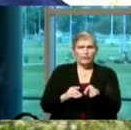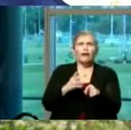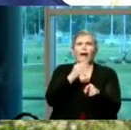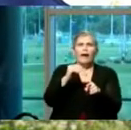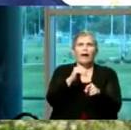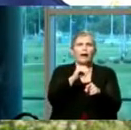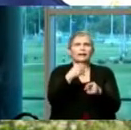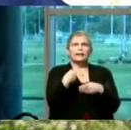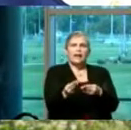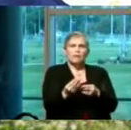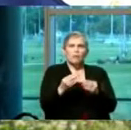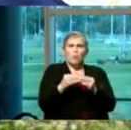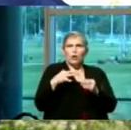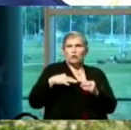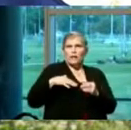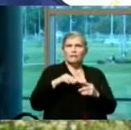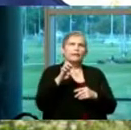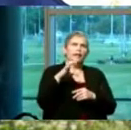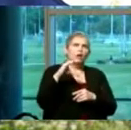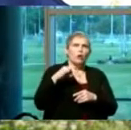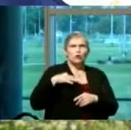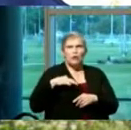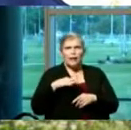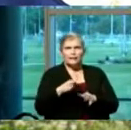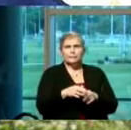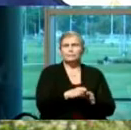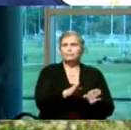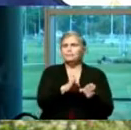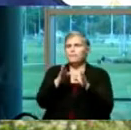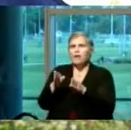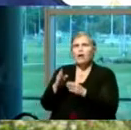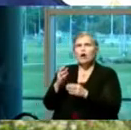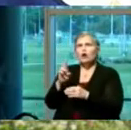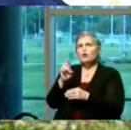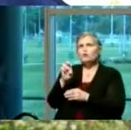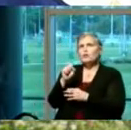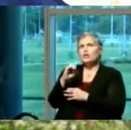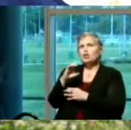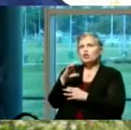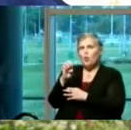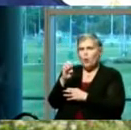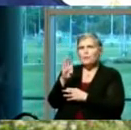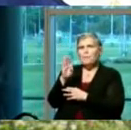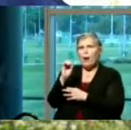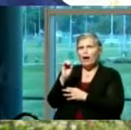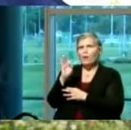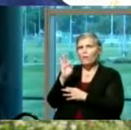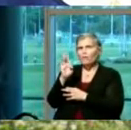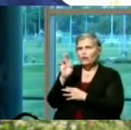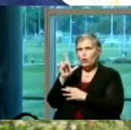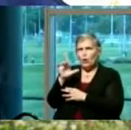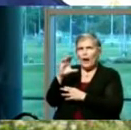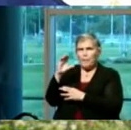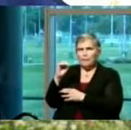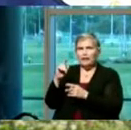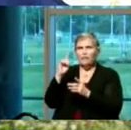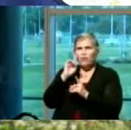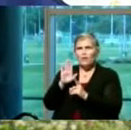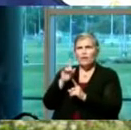ecosystem service credit systems. We could resource a biofuel company and its development of a low carbon